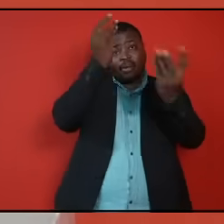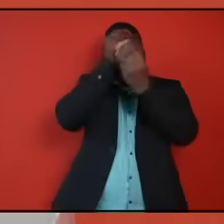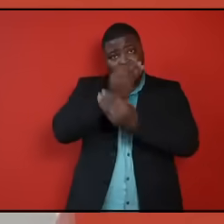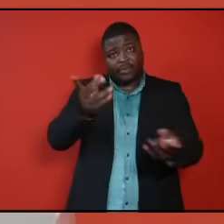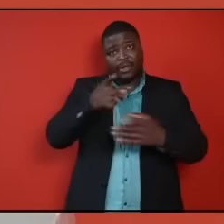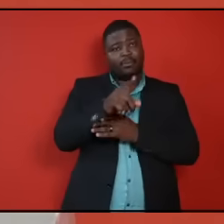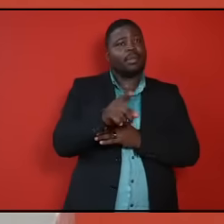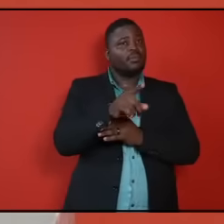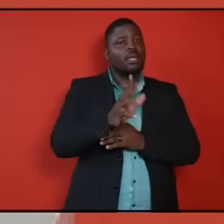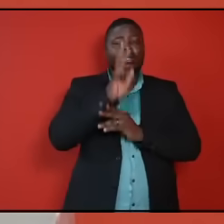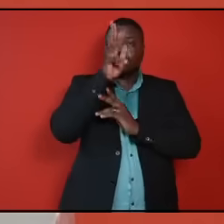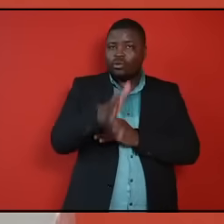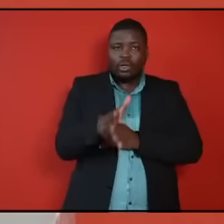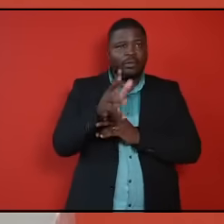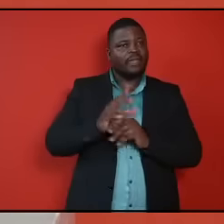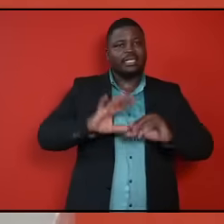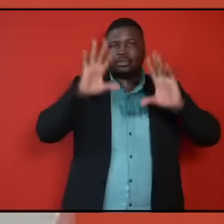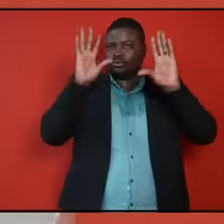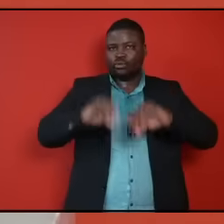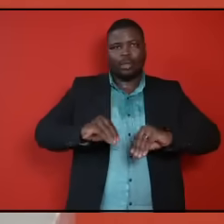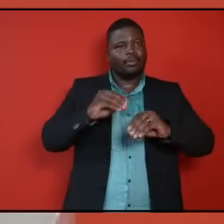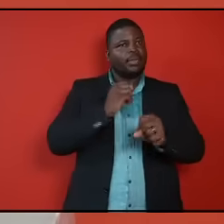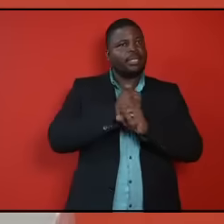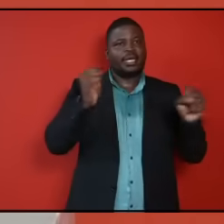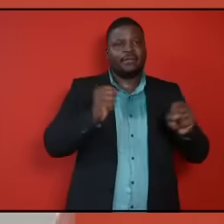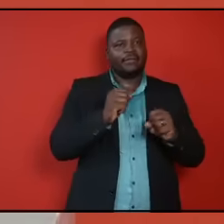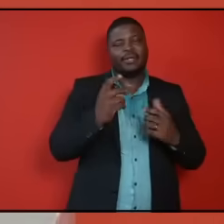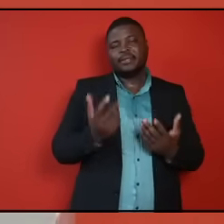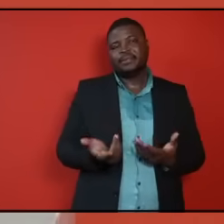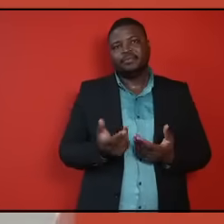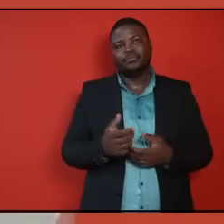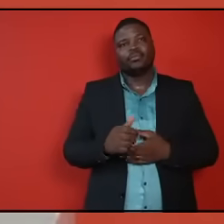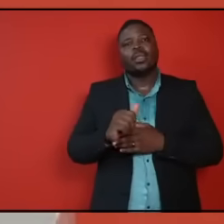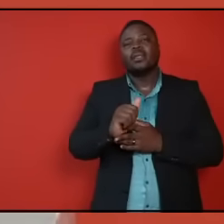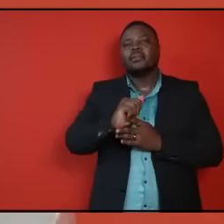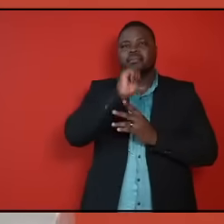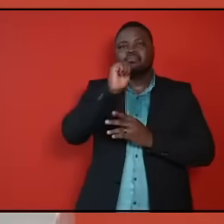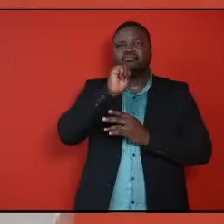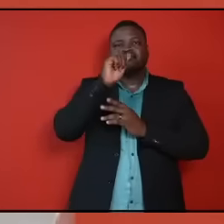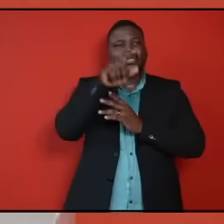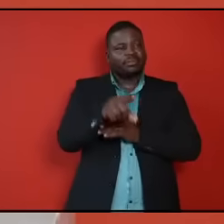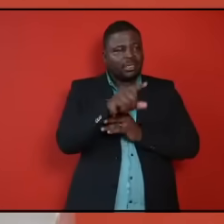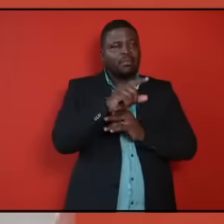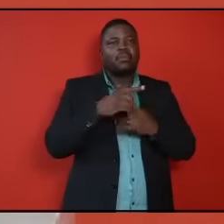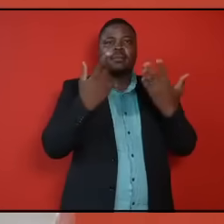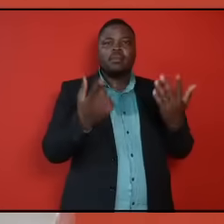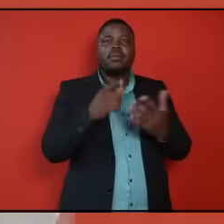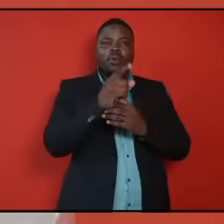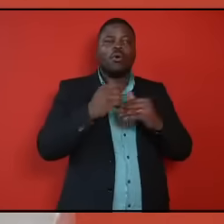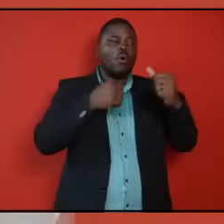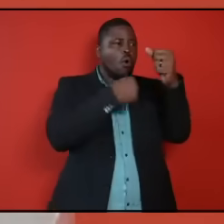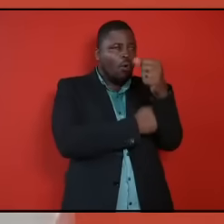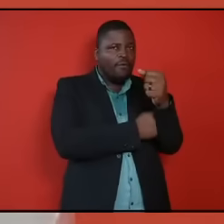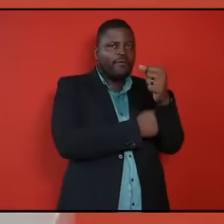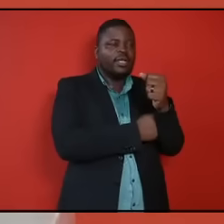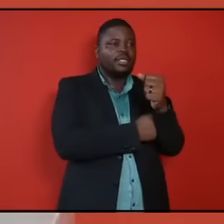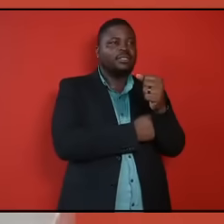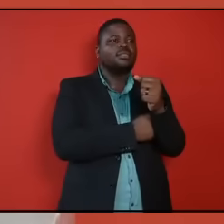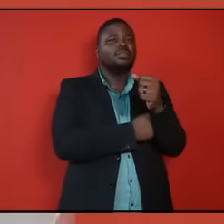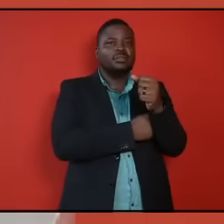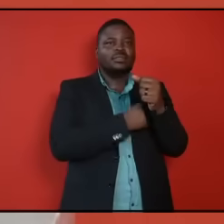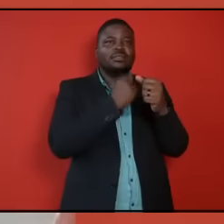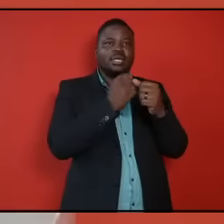end as long as there was a violation of oath of office. Someone is going to be